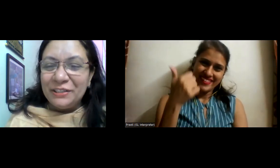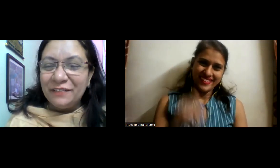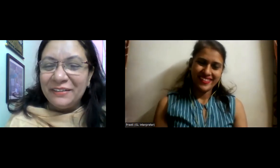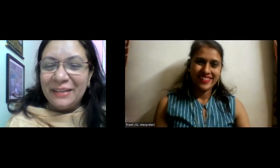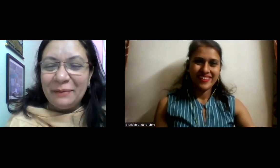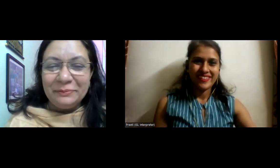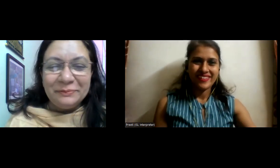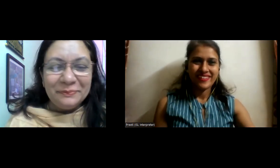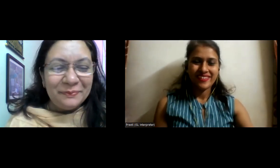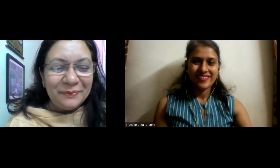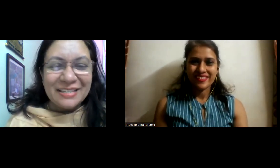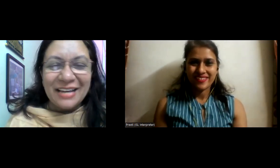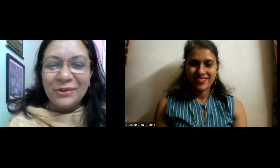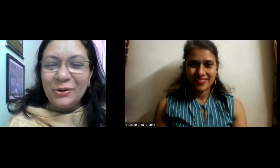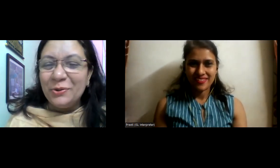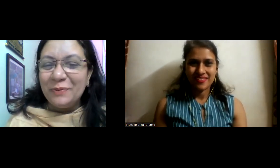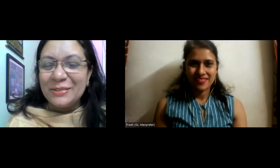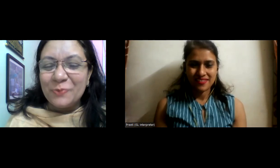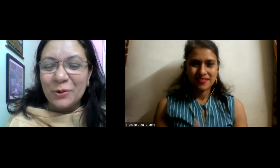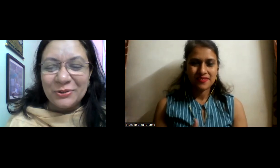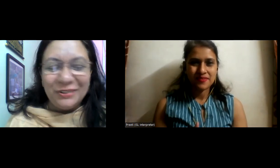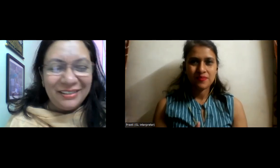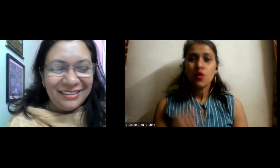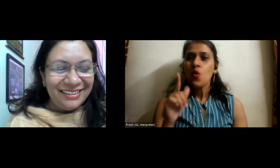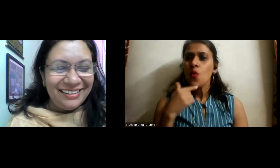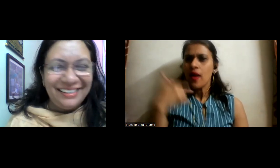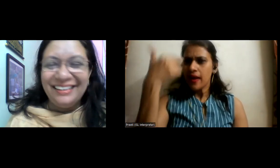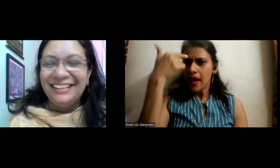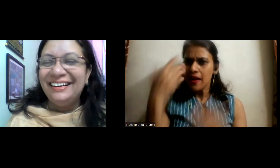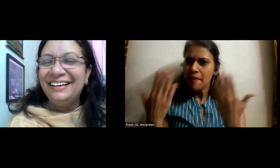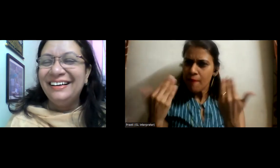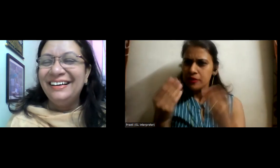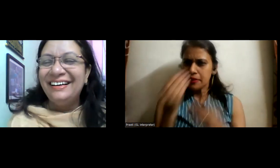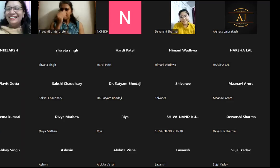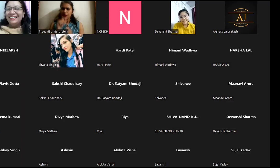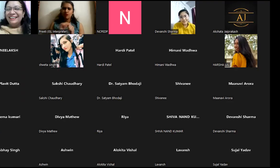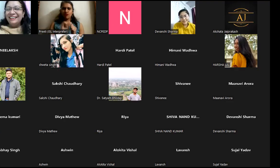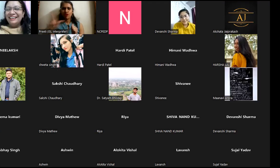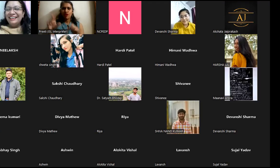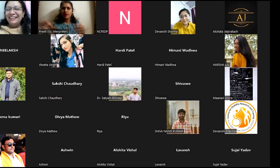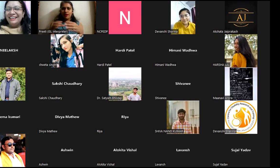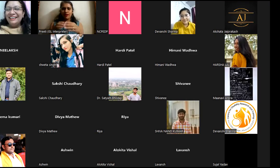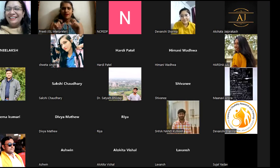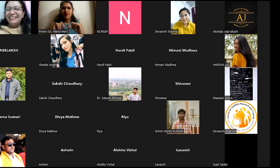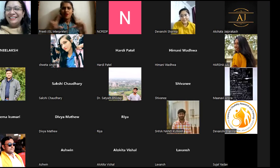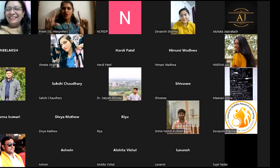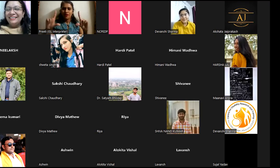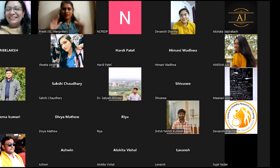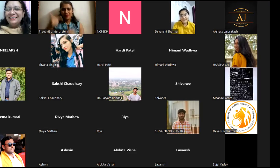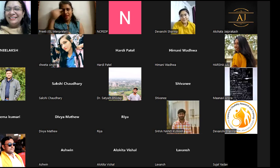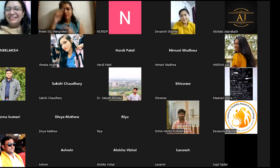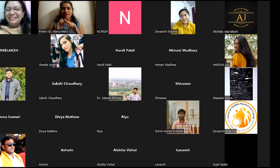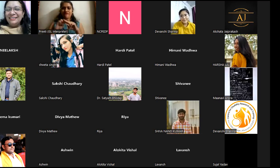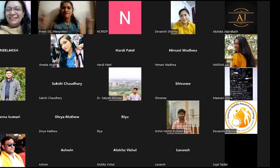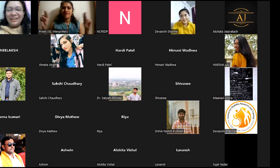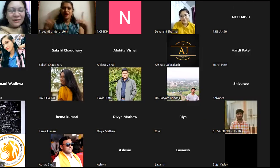group picture with them? We can definitely have. All those who can please turn on their cameras, please do it. We can have a final picture for